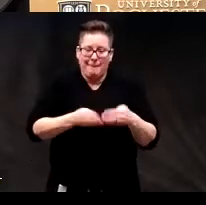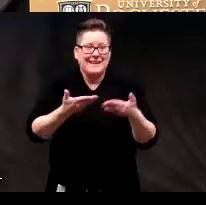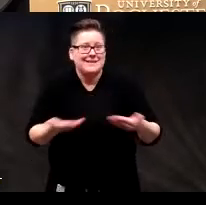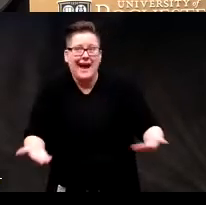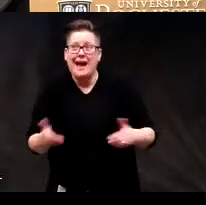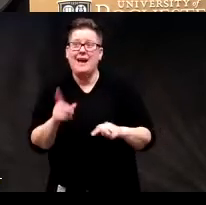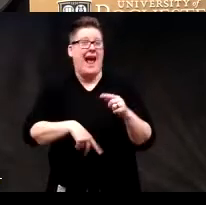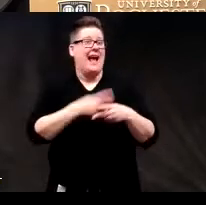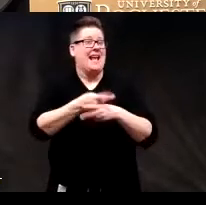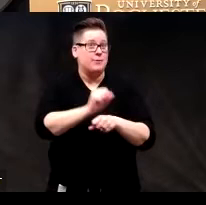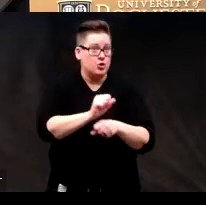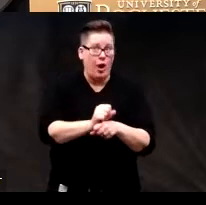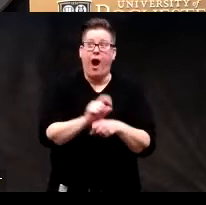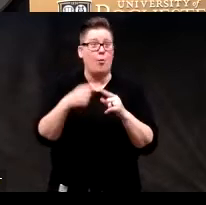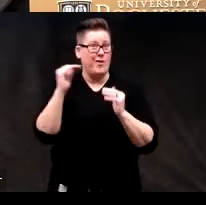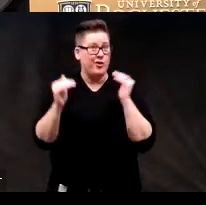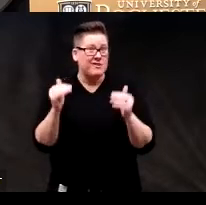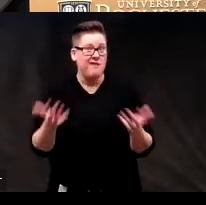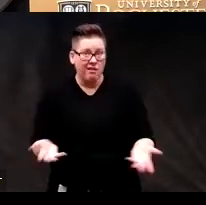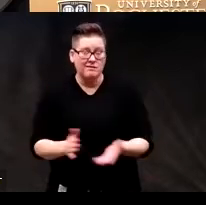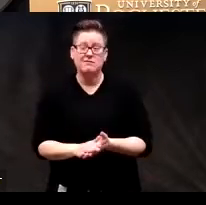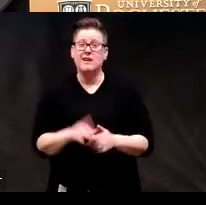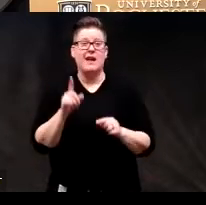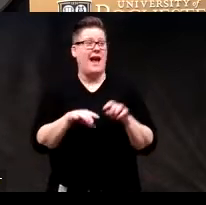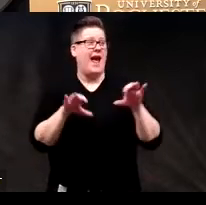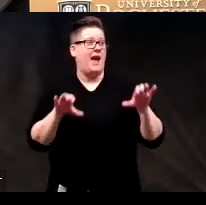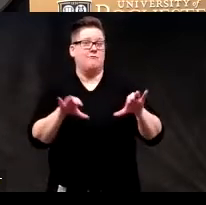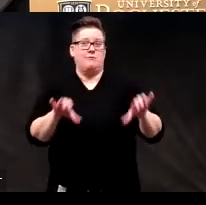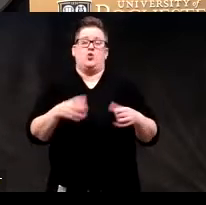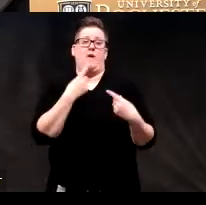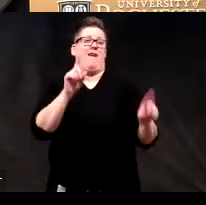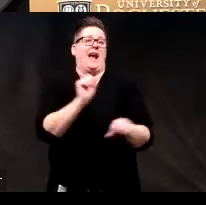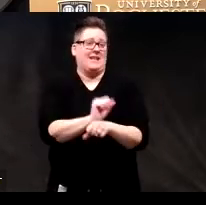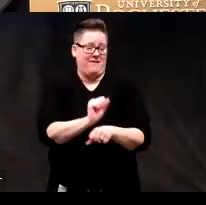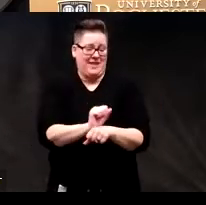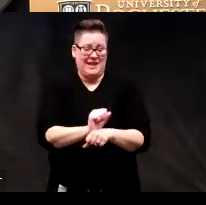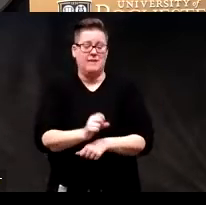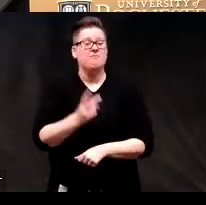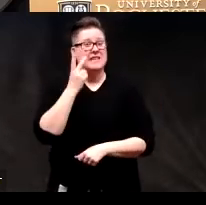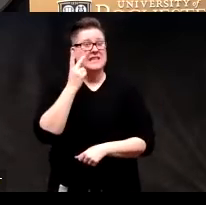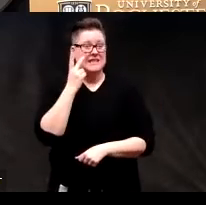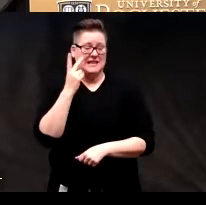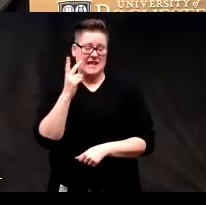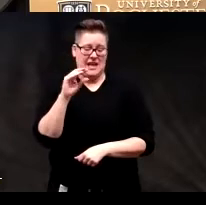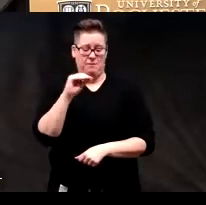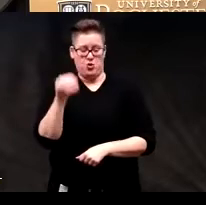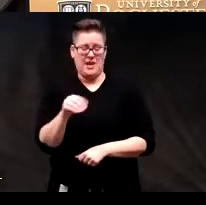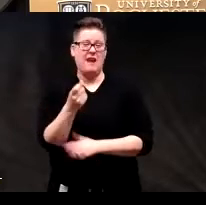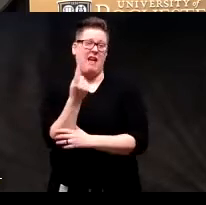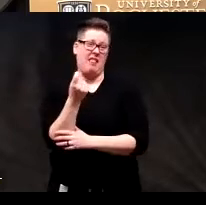keeping a job. Adults have difficulty keeping a job, performing effectively. So we're looking at a prevalence rate of